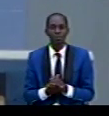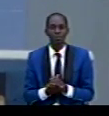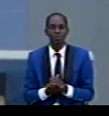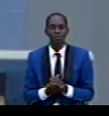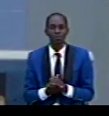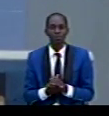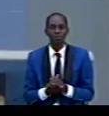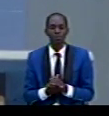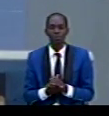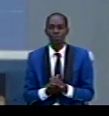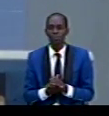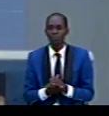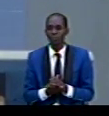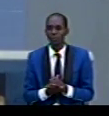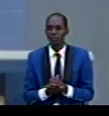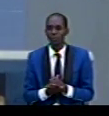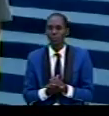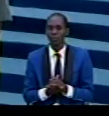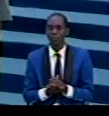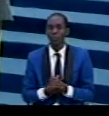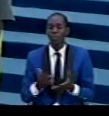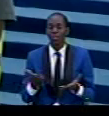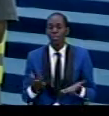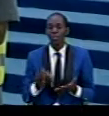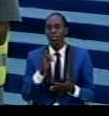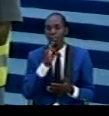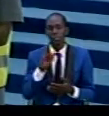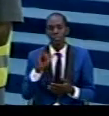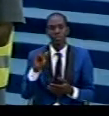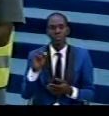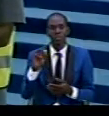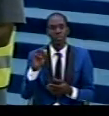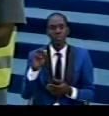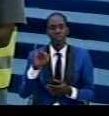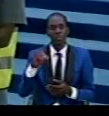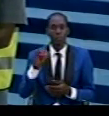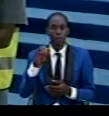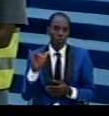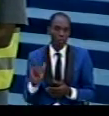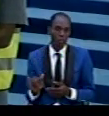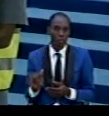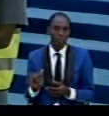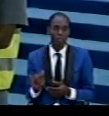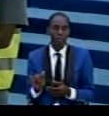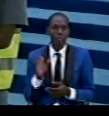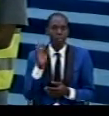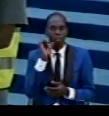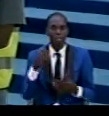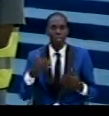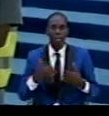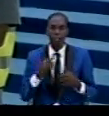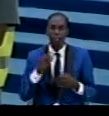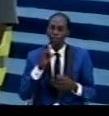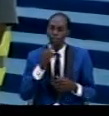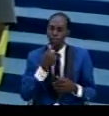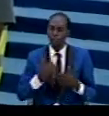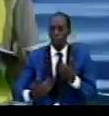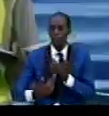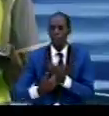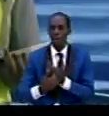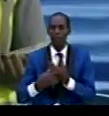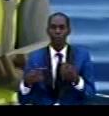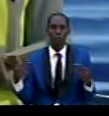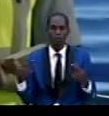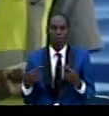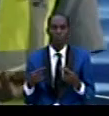Beside me is Innocent Joy. She's been battling with severe backache. She wants to testify to the